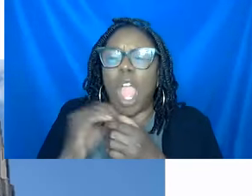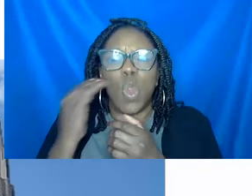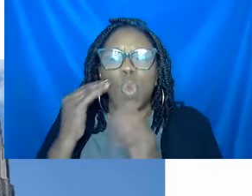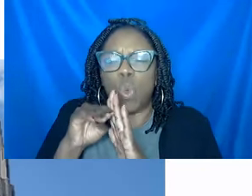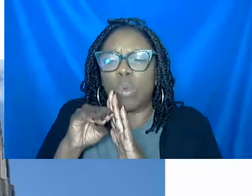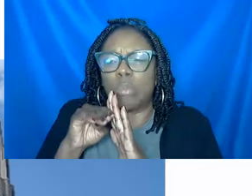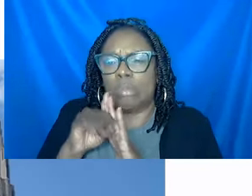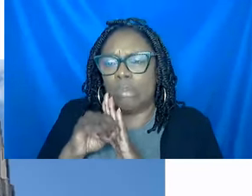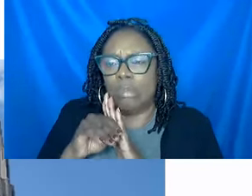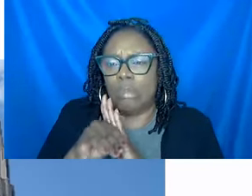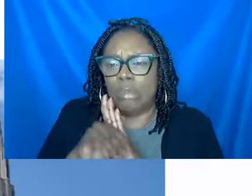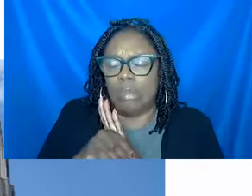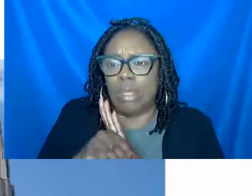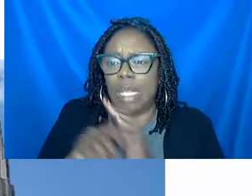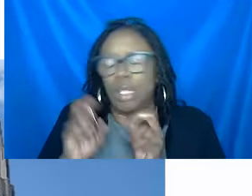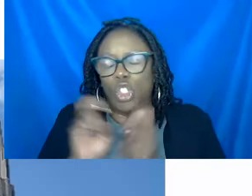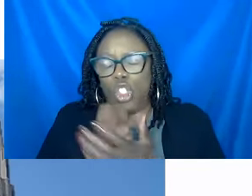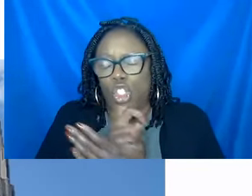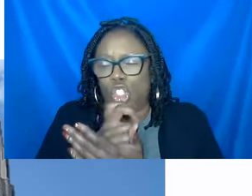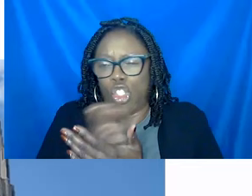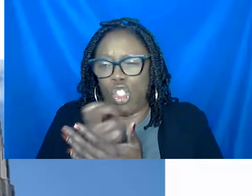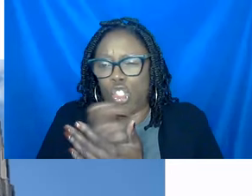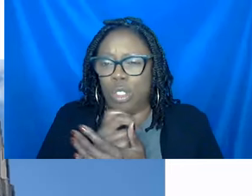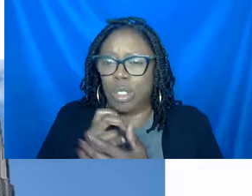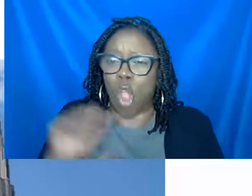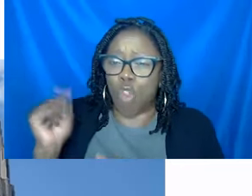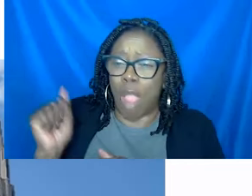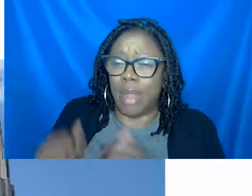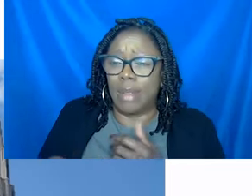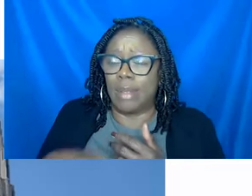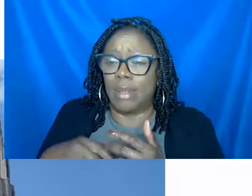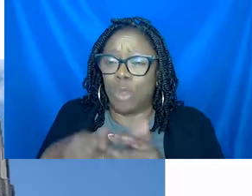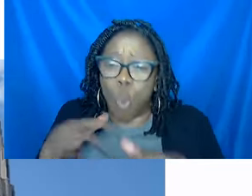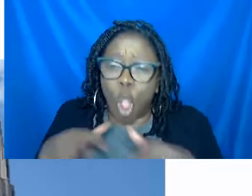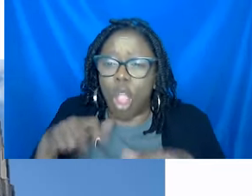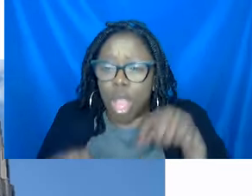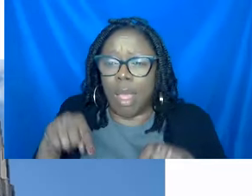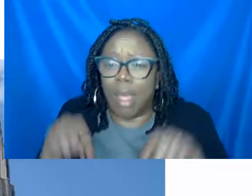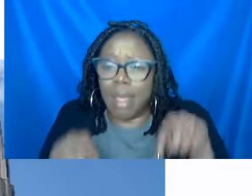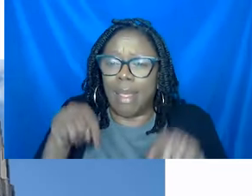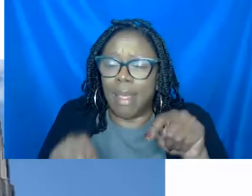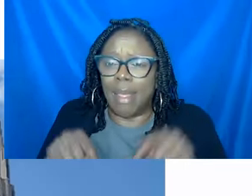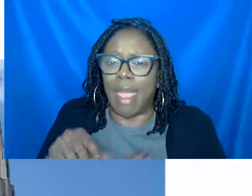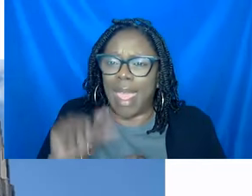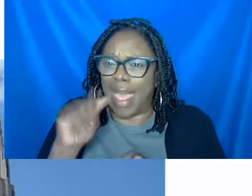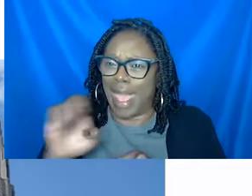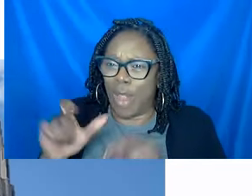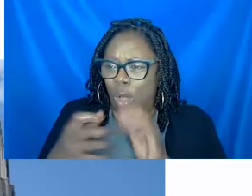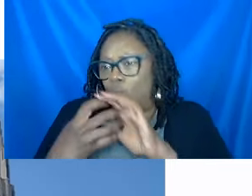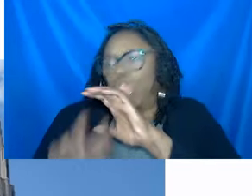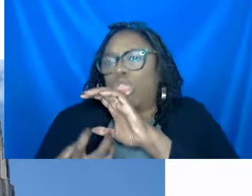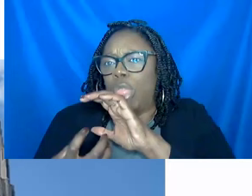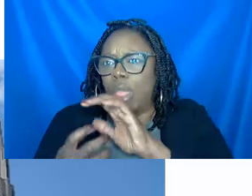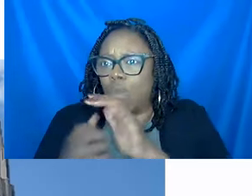decline. She overcame seizures. She overcame arthritis. She was up walking around. She had an anal gland